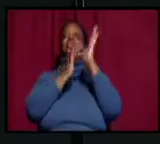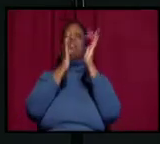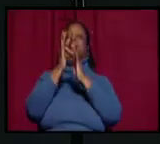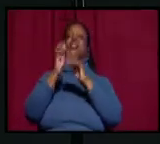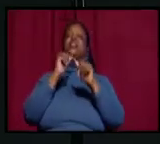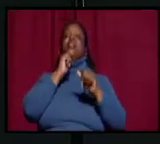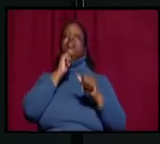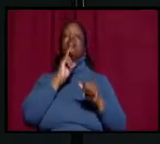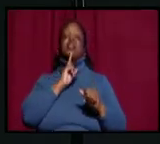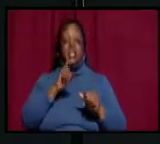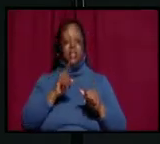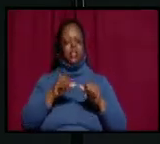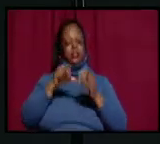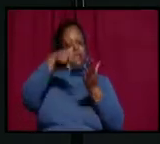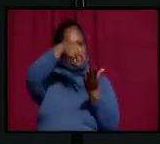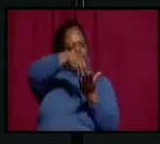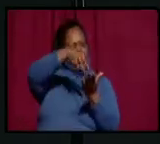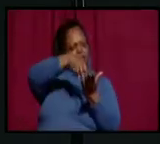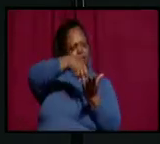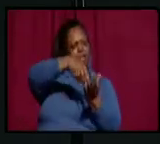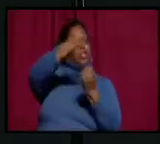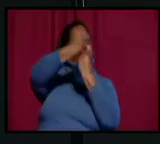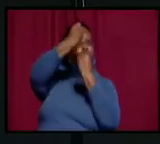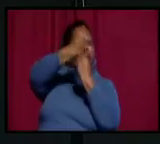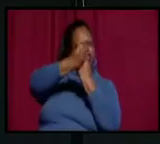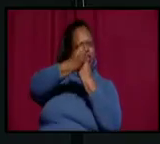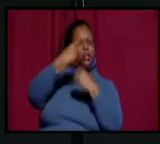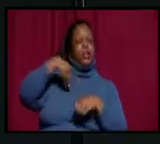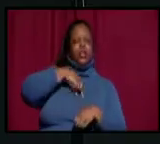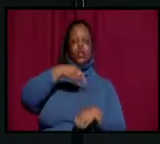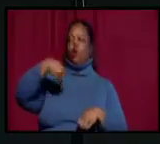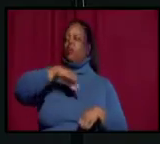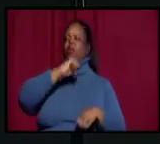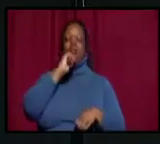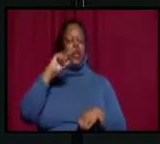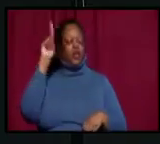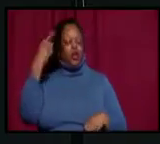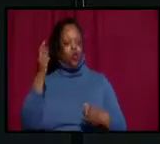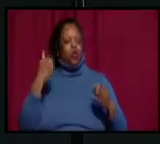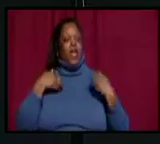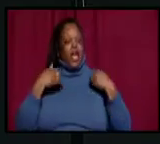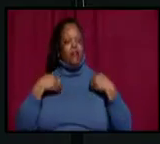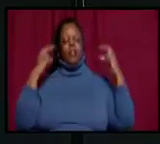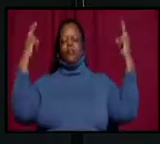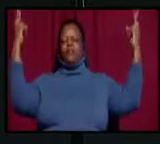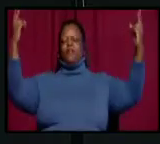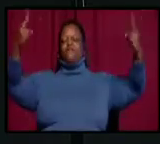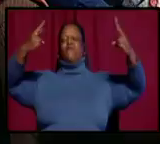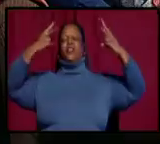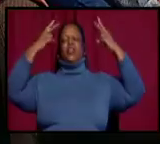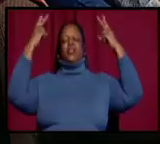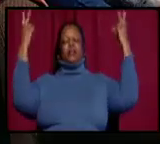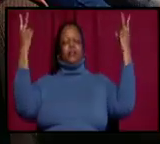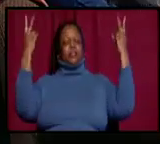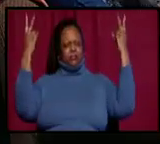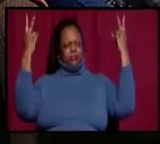is standing with us. We're not alone and we still have the victory. What y'all got to say